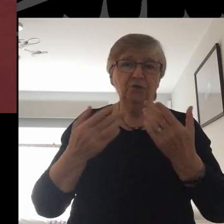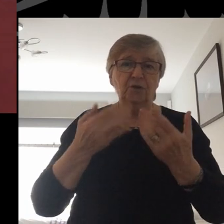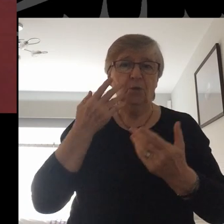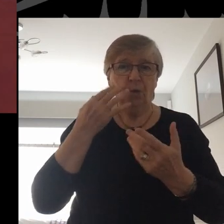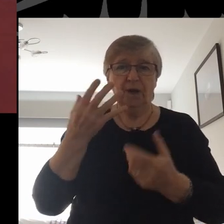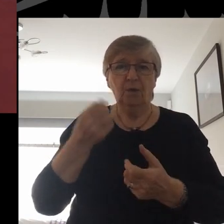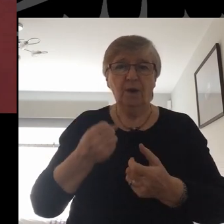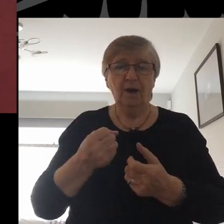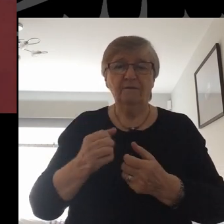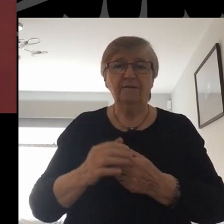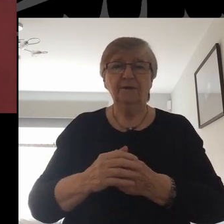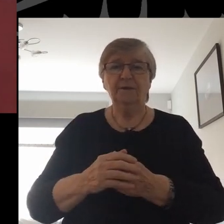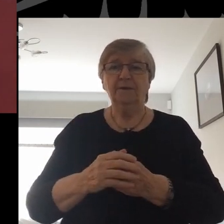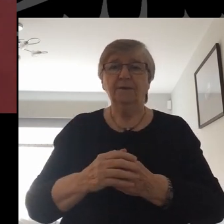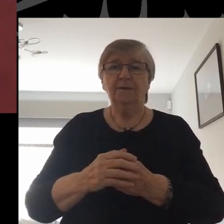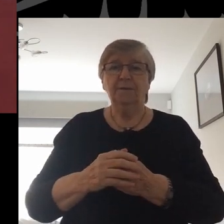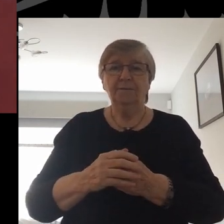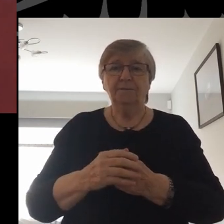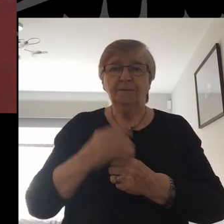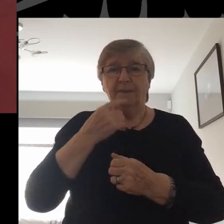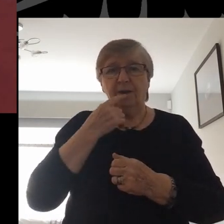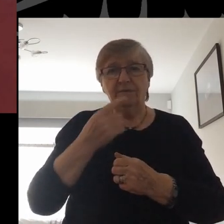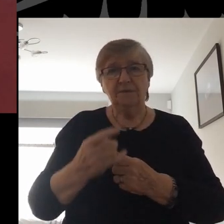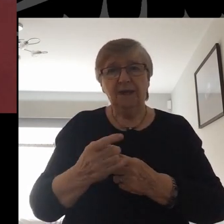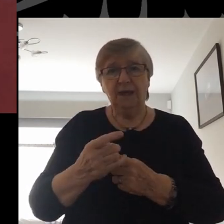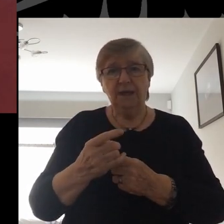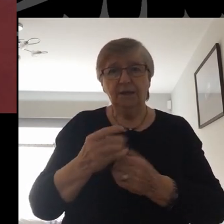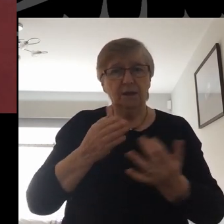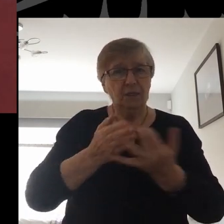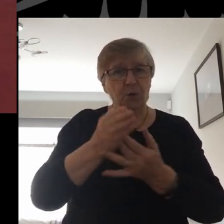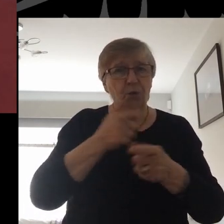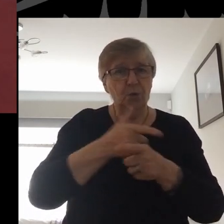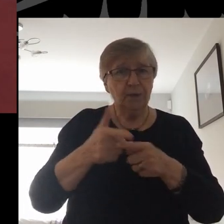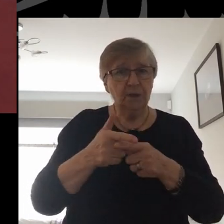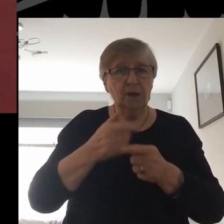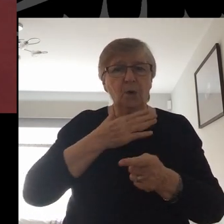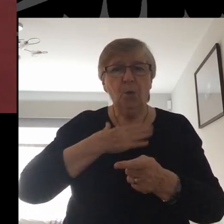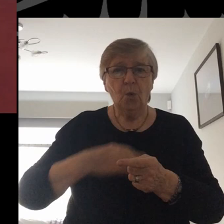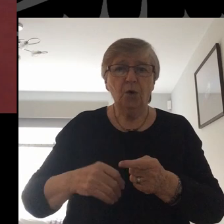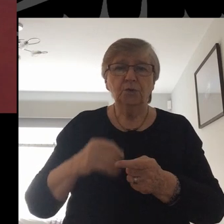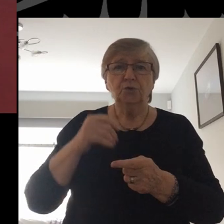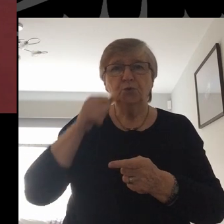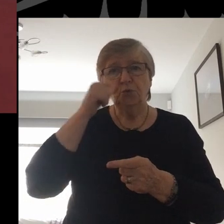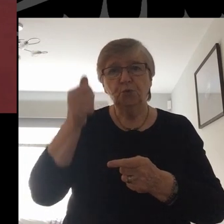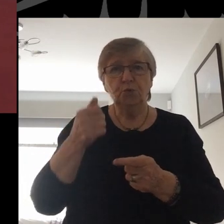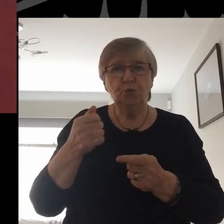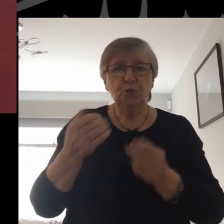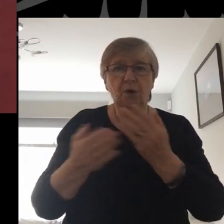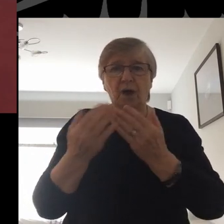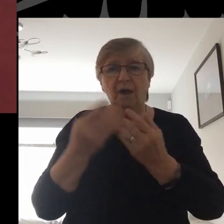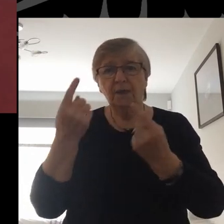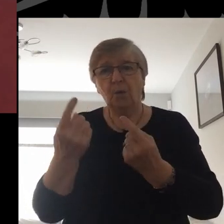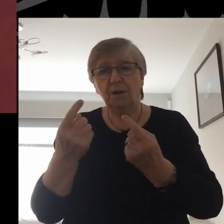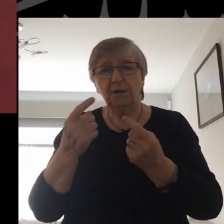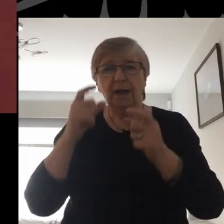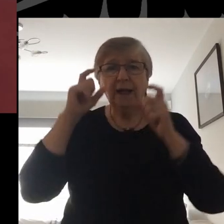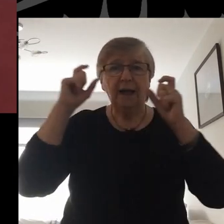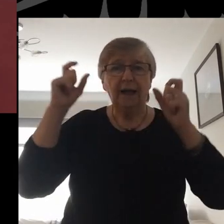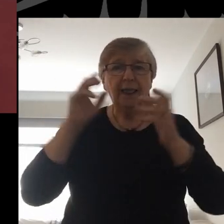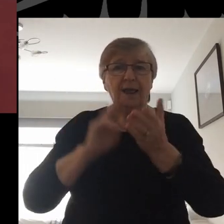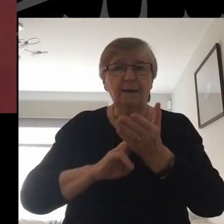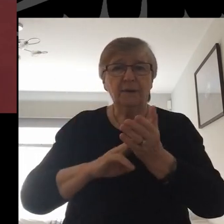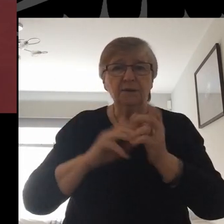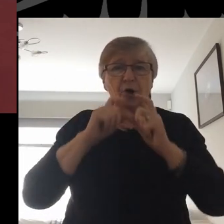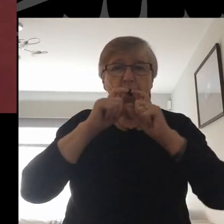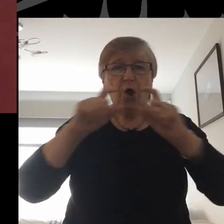it. I had said then midweek that we were hoping to do a Claremont calling on